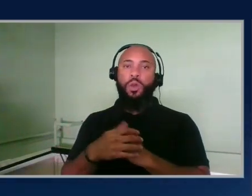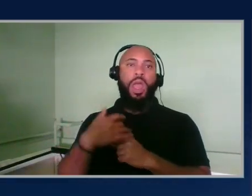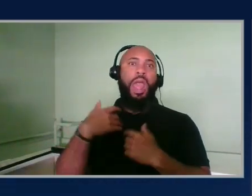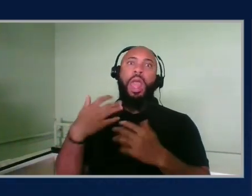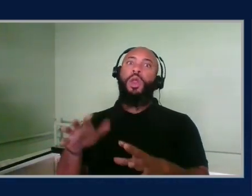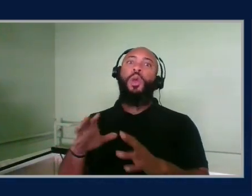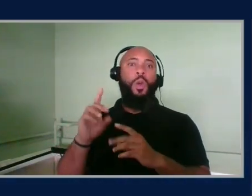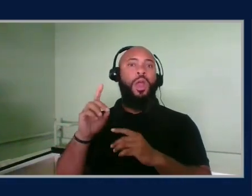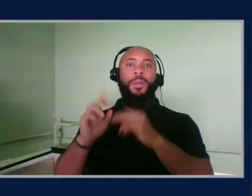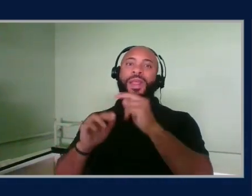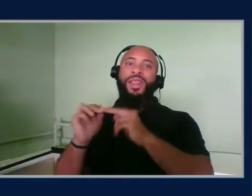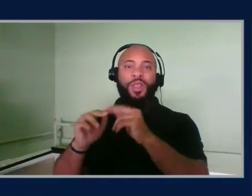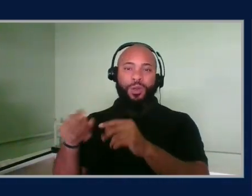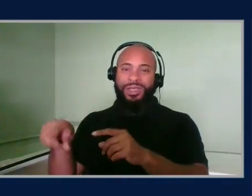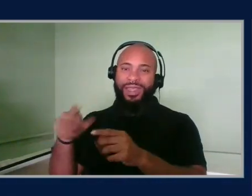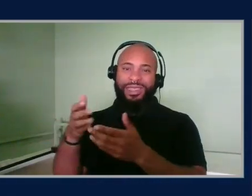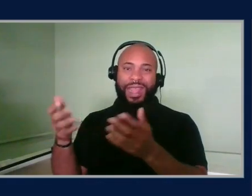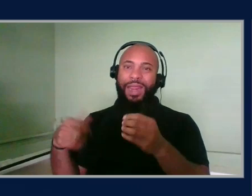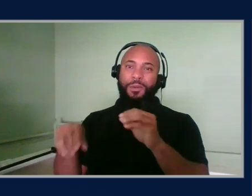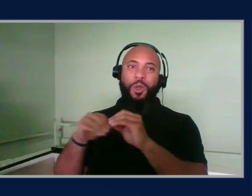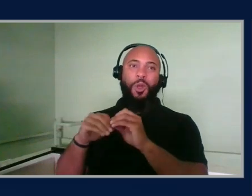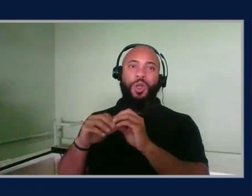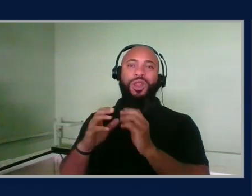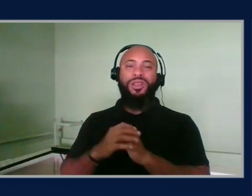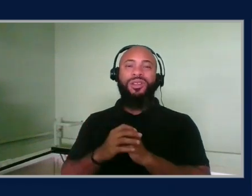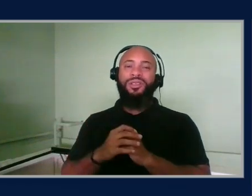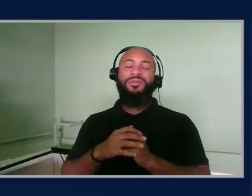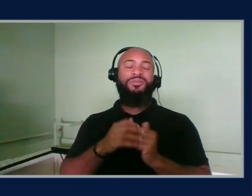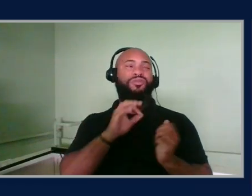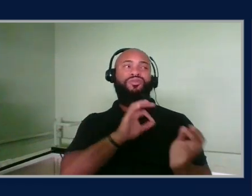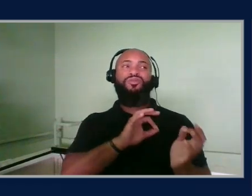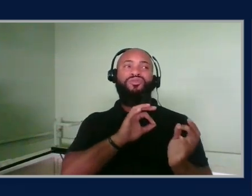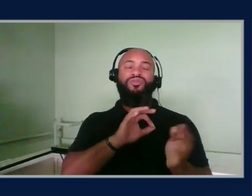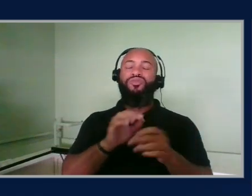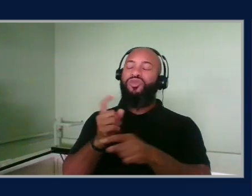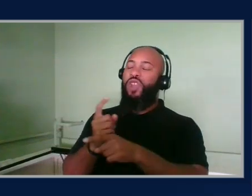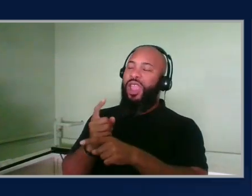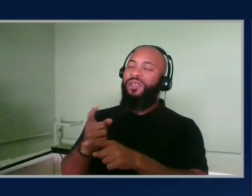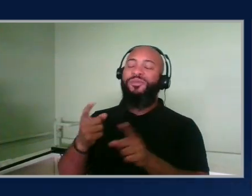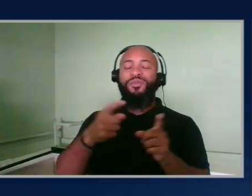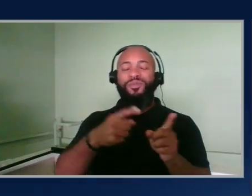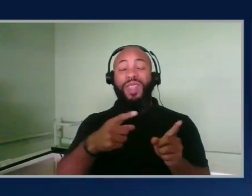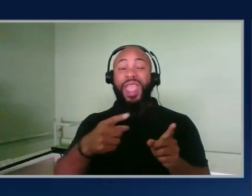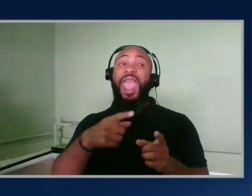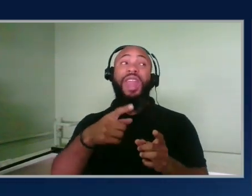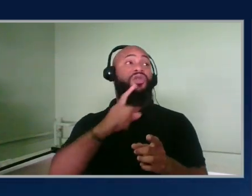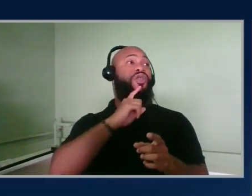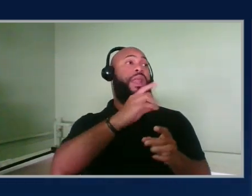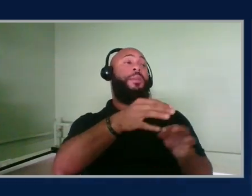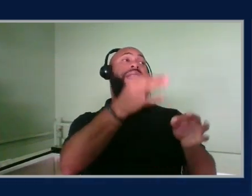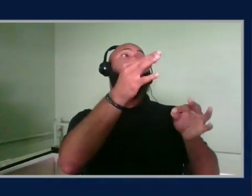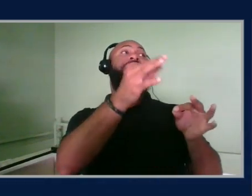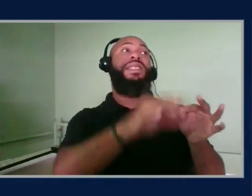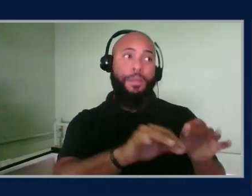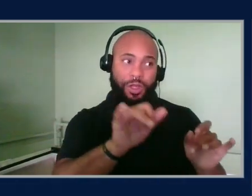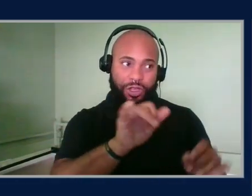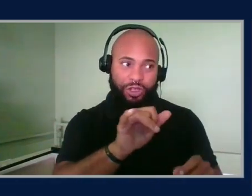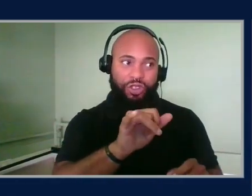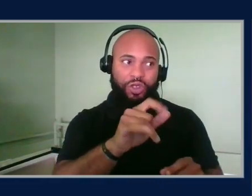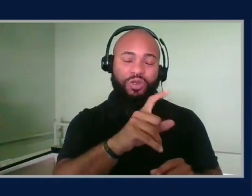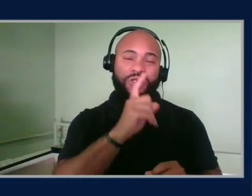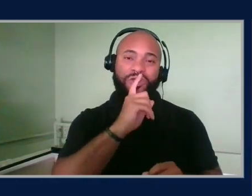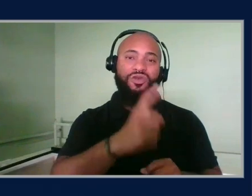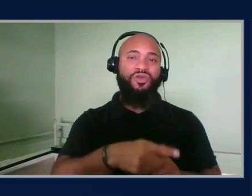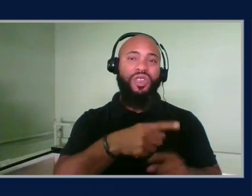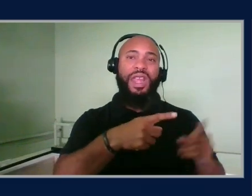anymore. Precisely. Yep. Yeah. Absolutely. And it simplifies things, right? That was It the does. other thing. So maybe as we were before, you